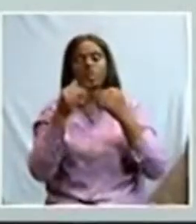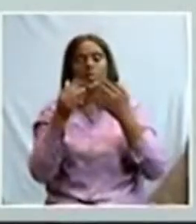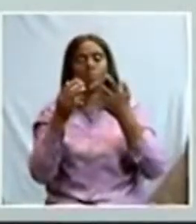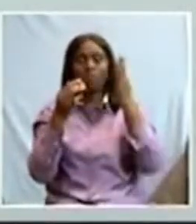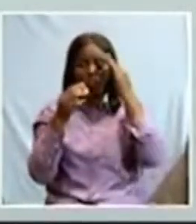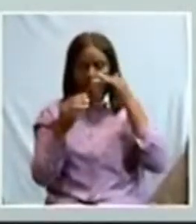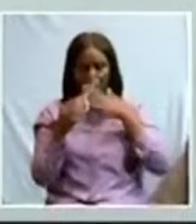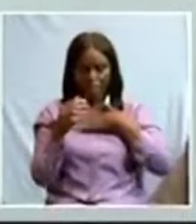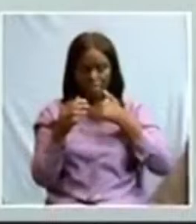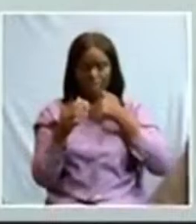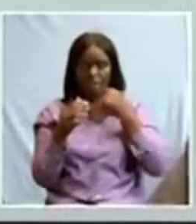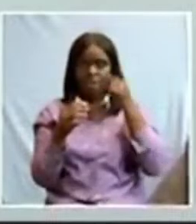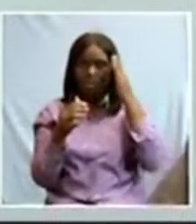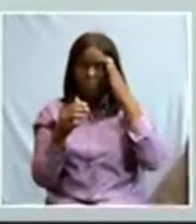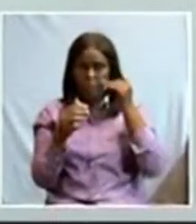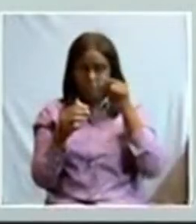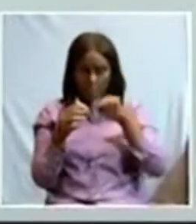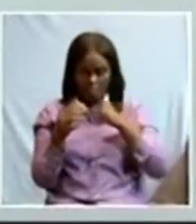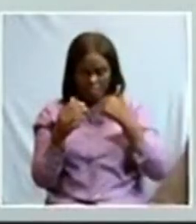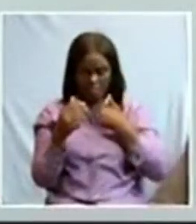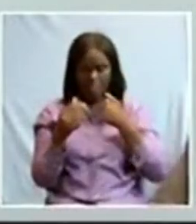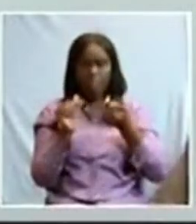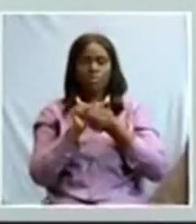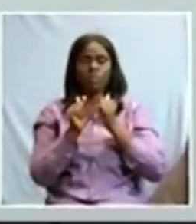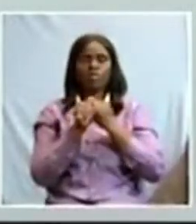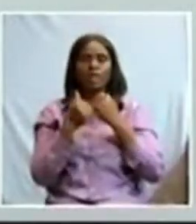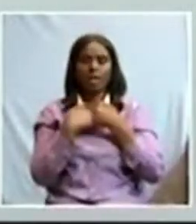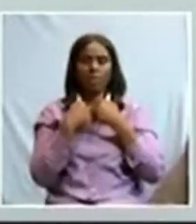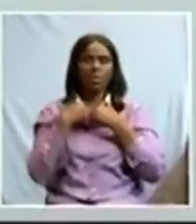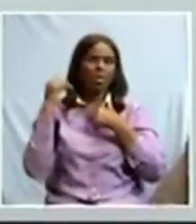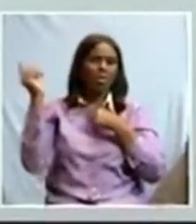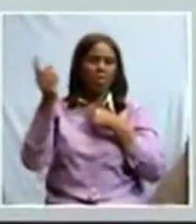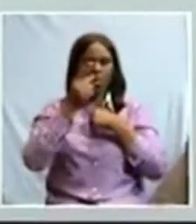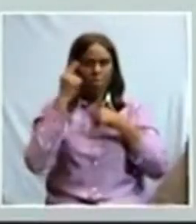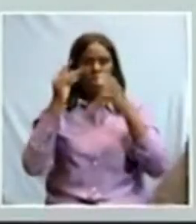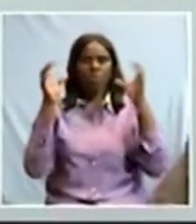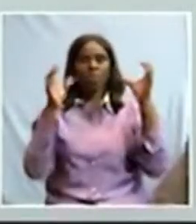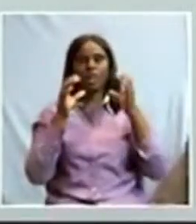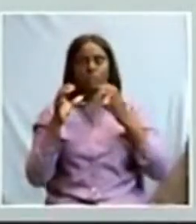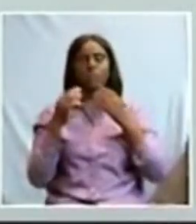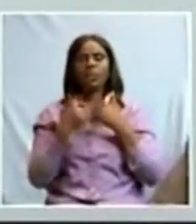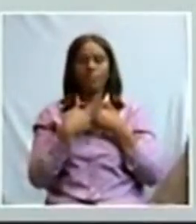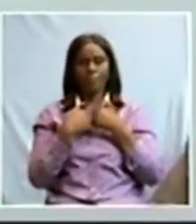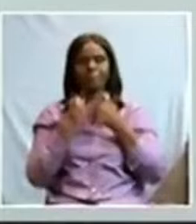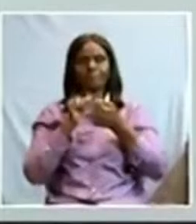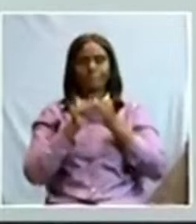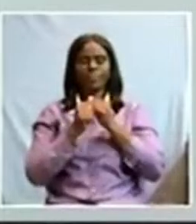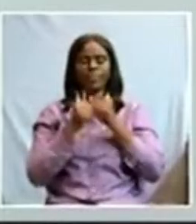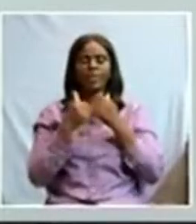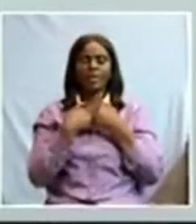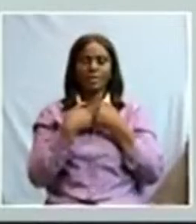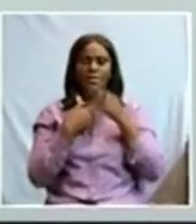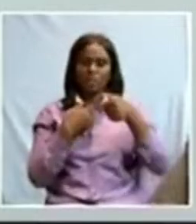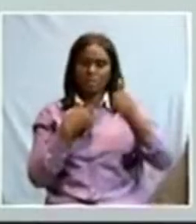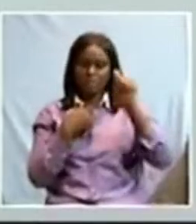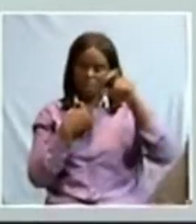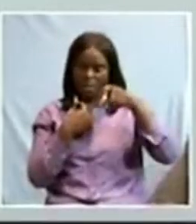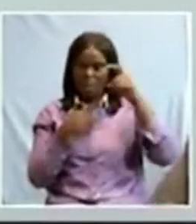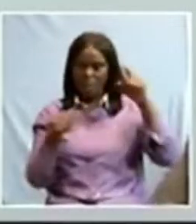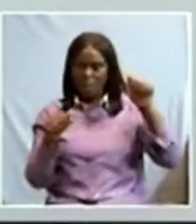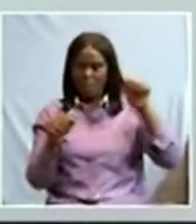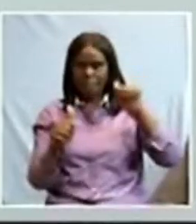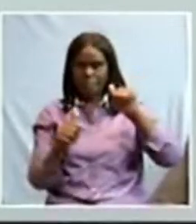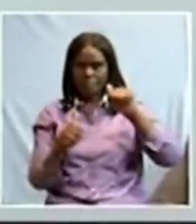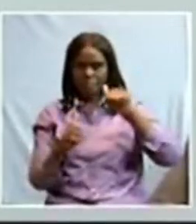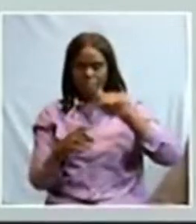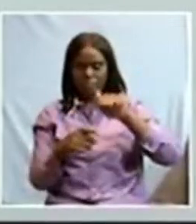That's why I said, no wonder we have a problem across all the councils. You need an orientation to be